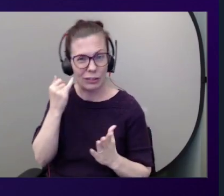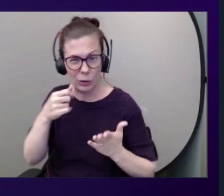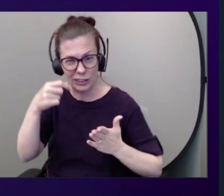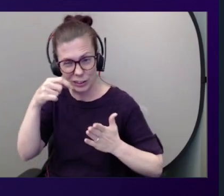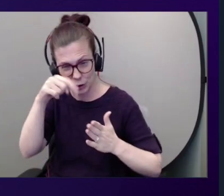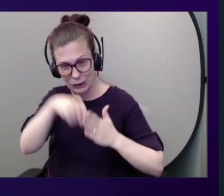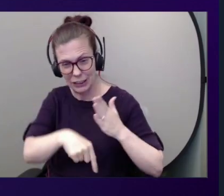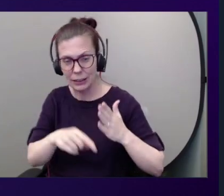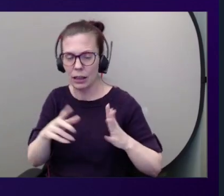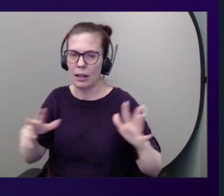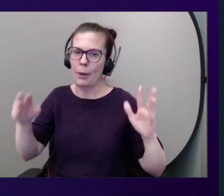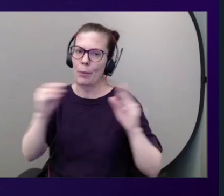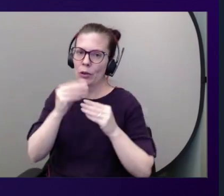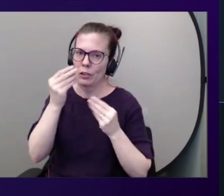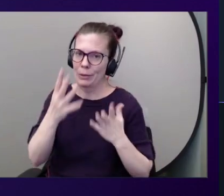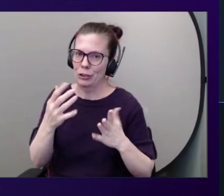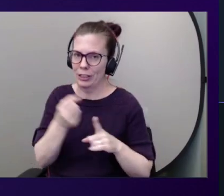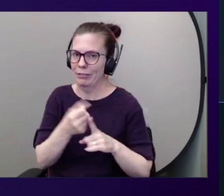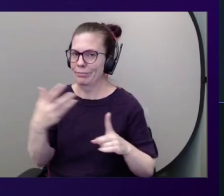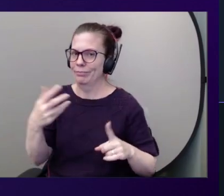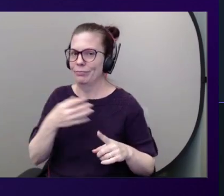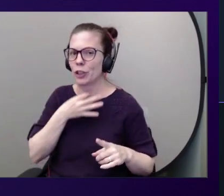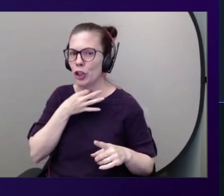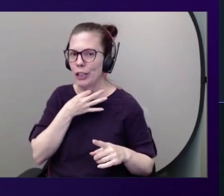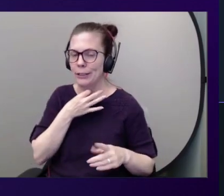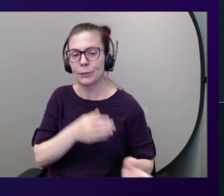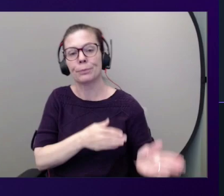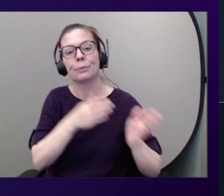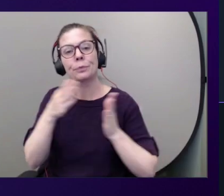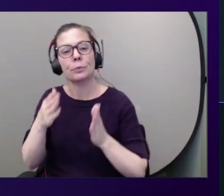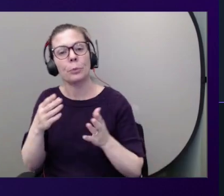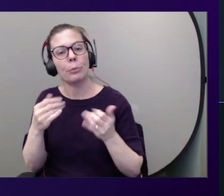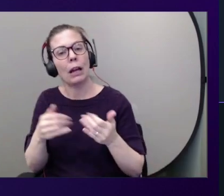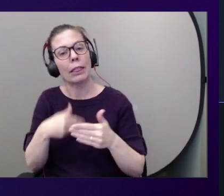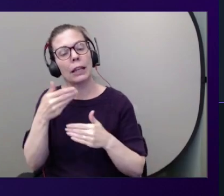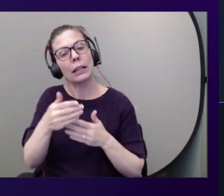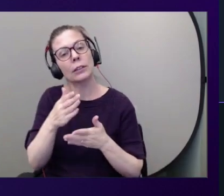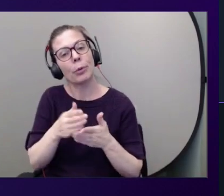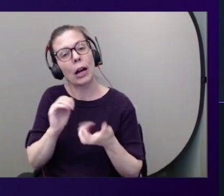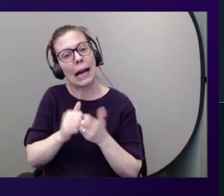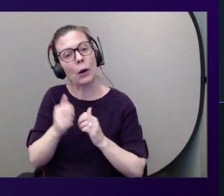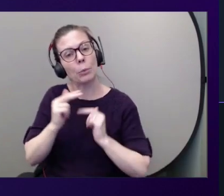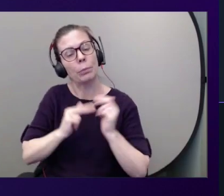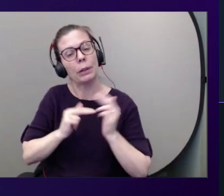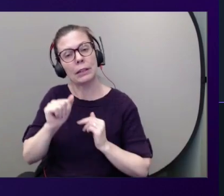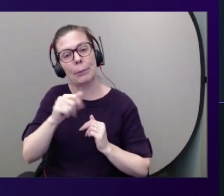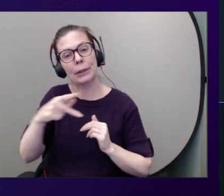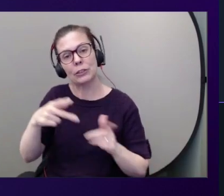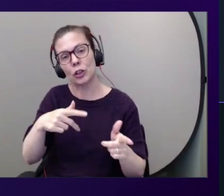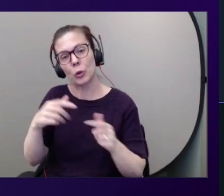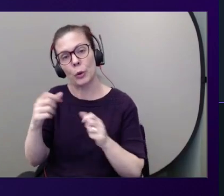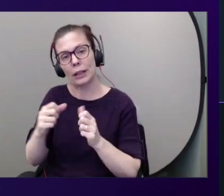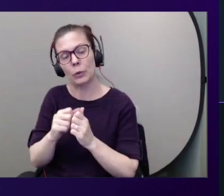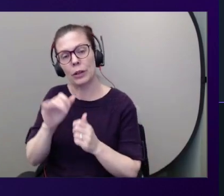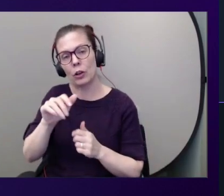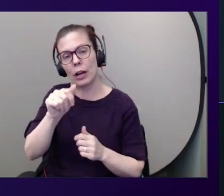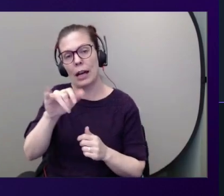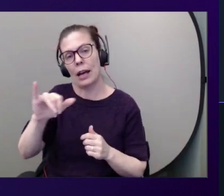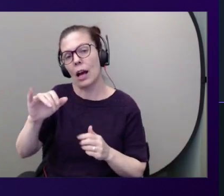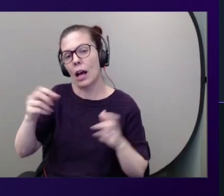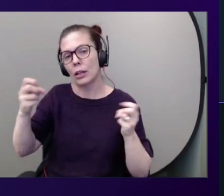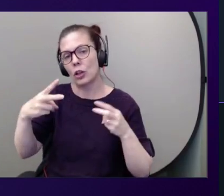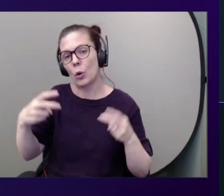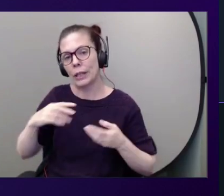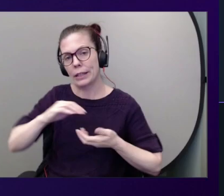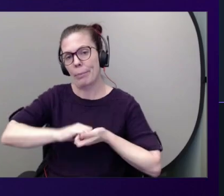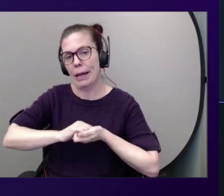information out there. The next piece of the puzzle, so this is how you can build applications quickly with your AI coding companion. If you